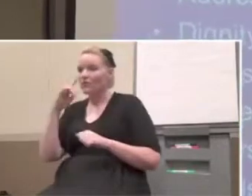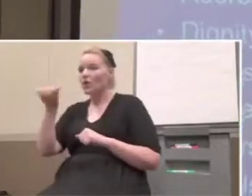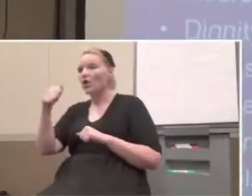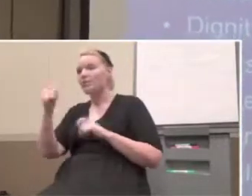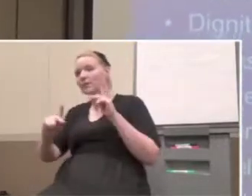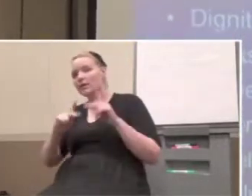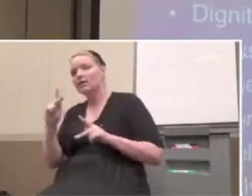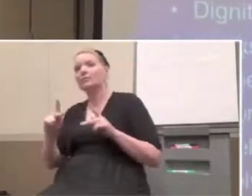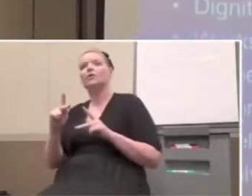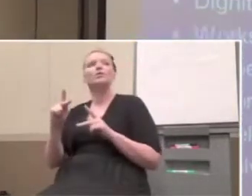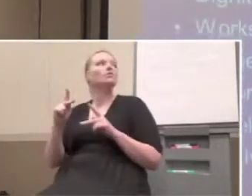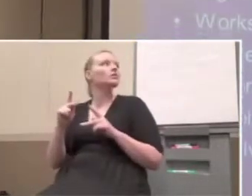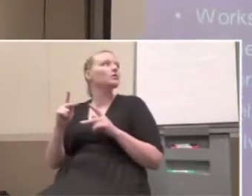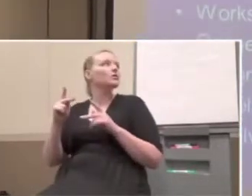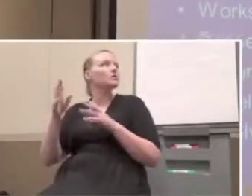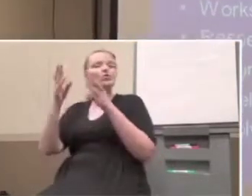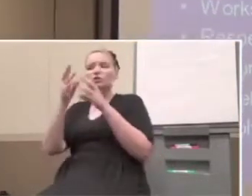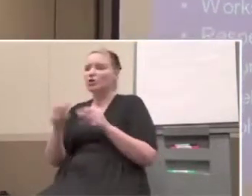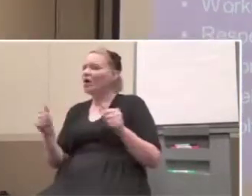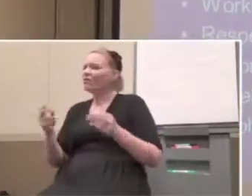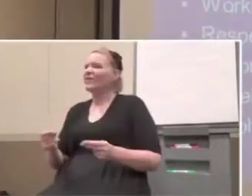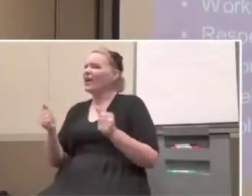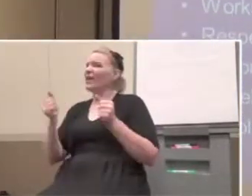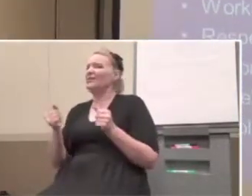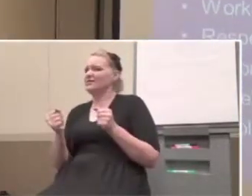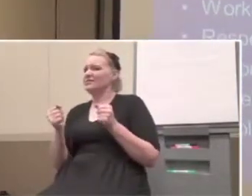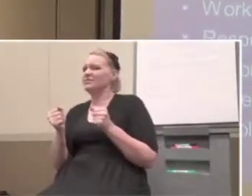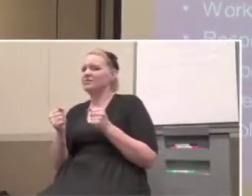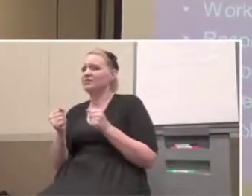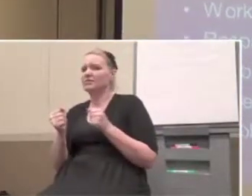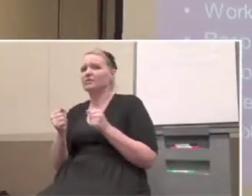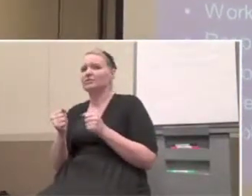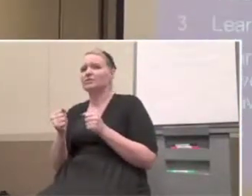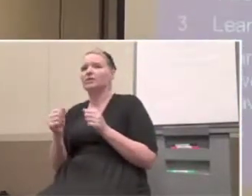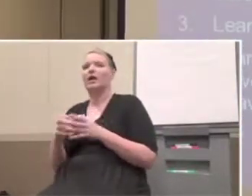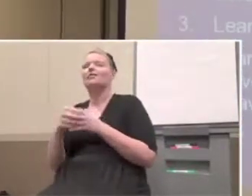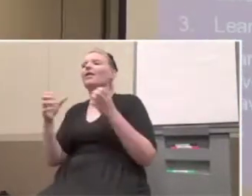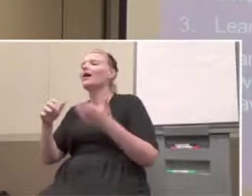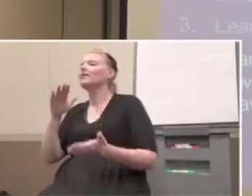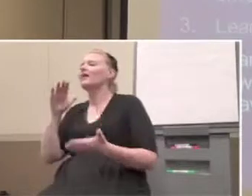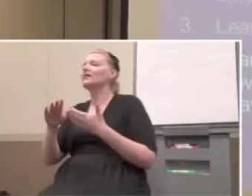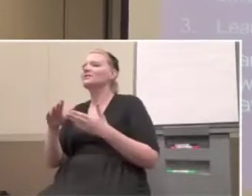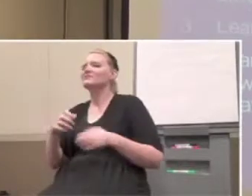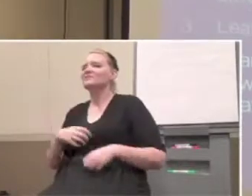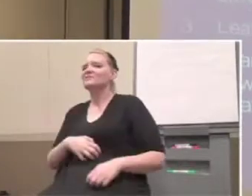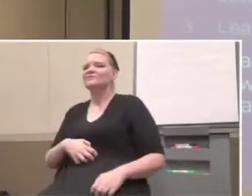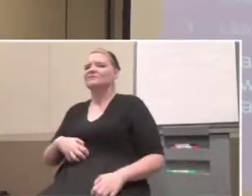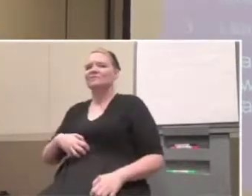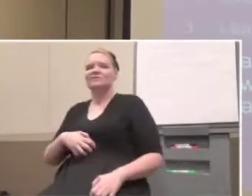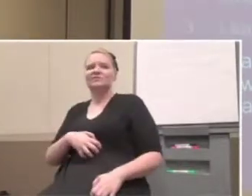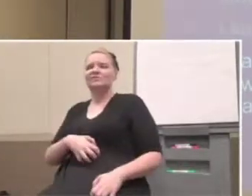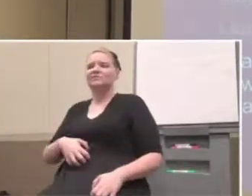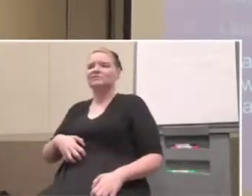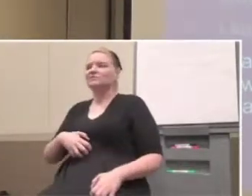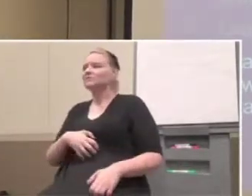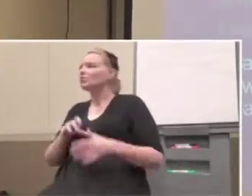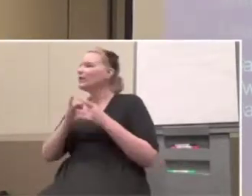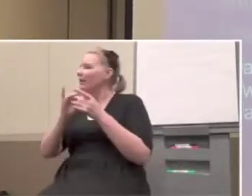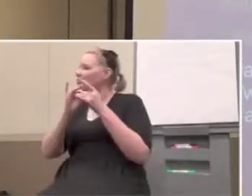get resolved a whole lot quicker. And there's a lot less resentment, so your relationships get maintained as